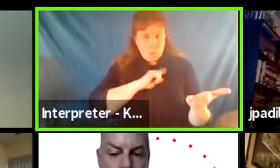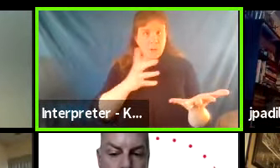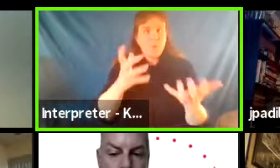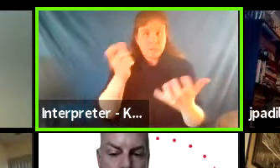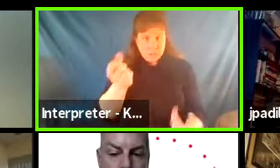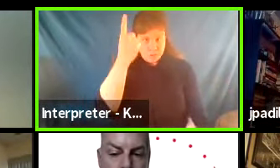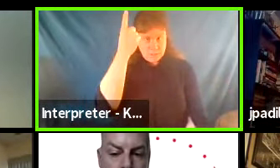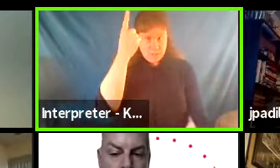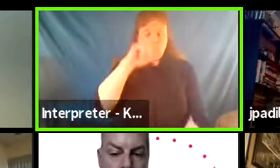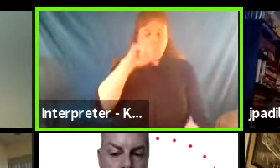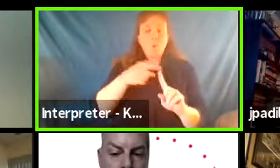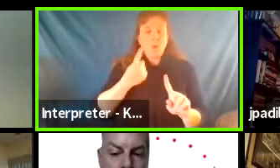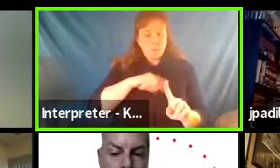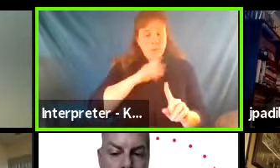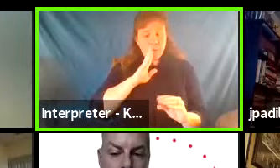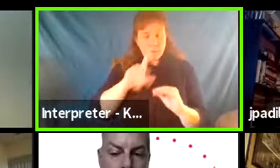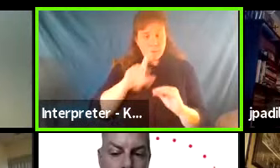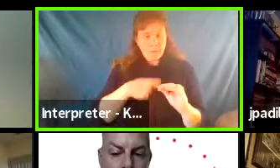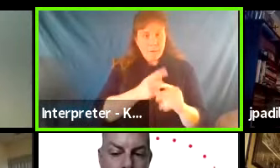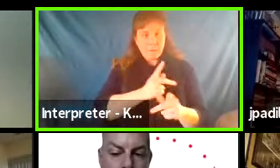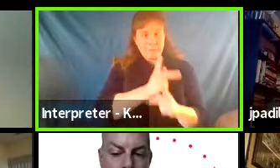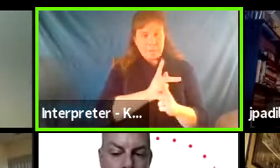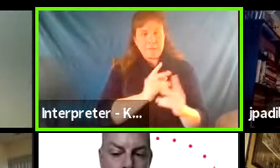keeping more